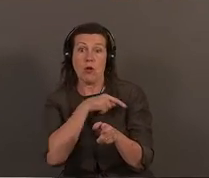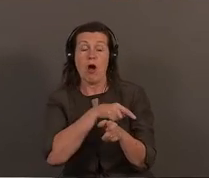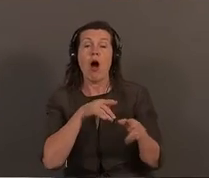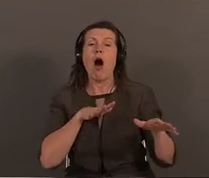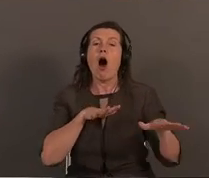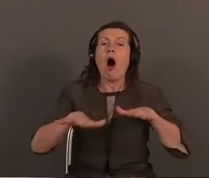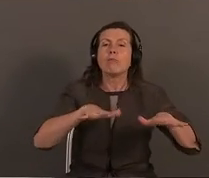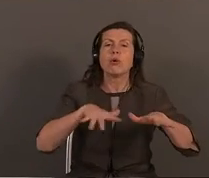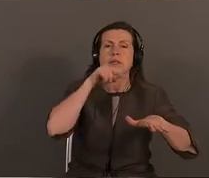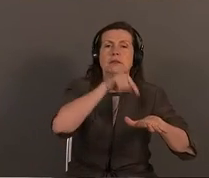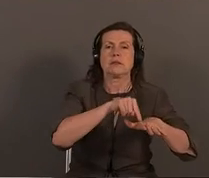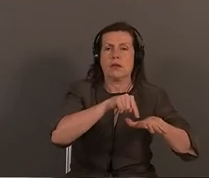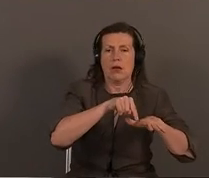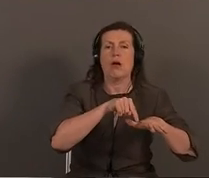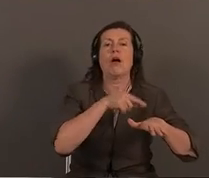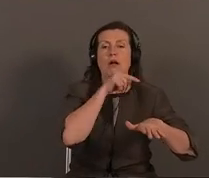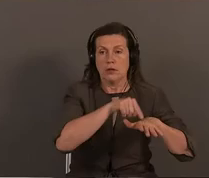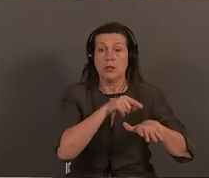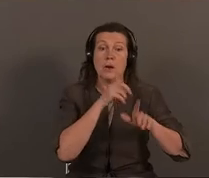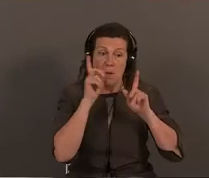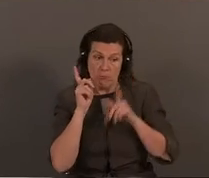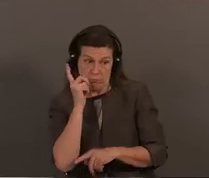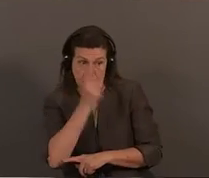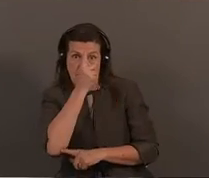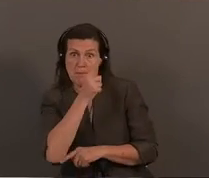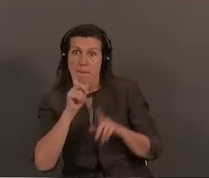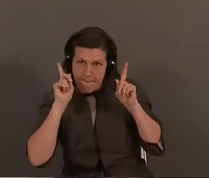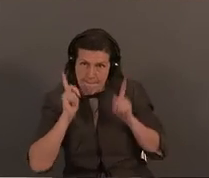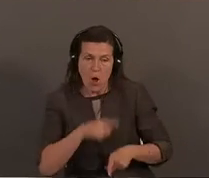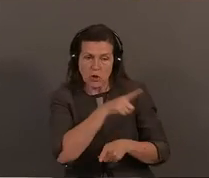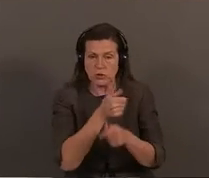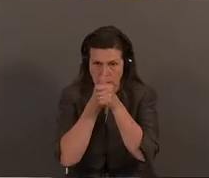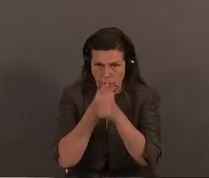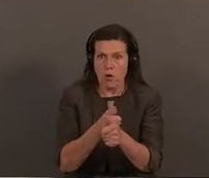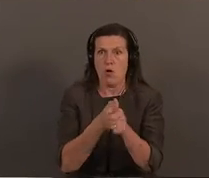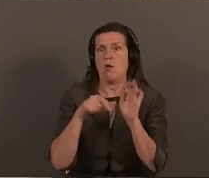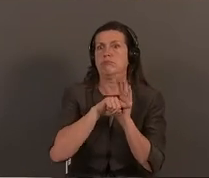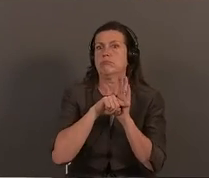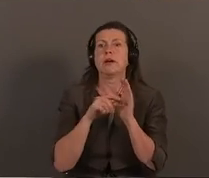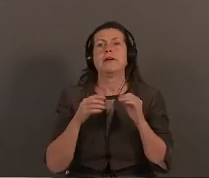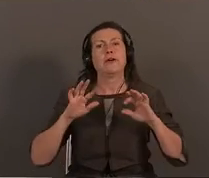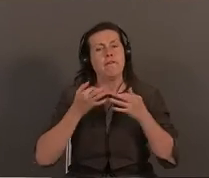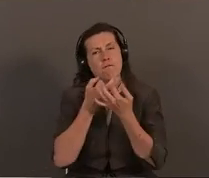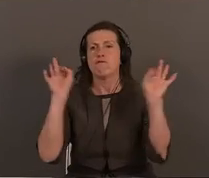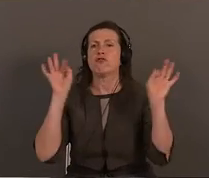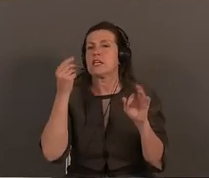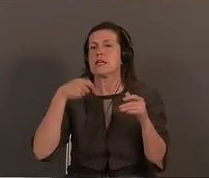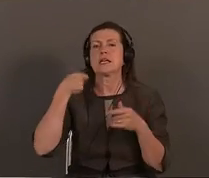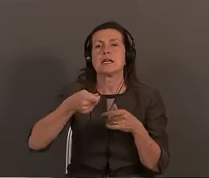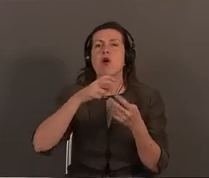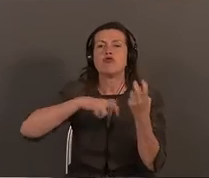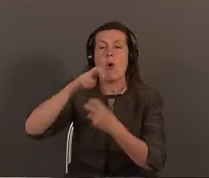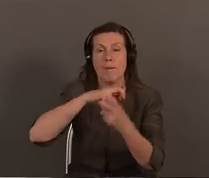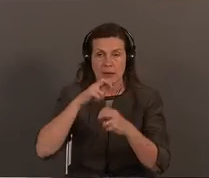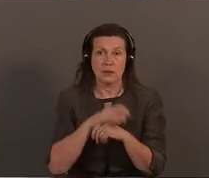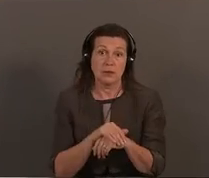operator to make sure that they are respecting the roam like at home principle. We are also looking at the possible exceptions, because you